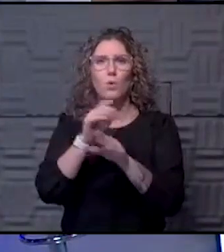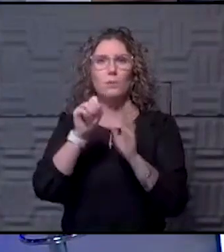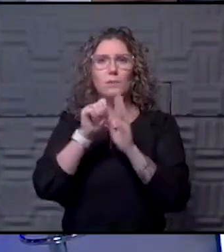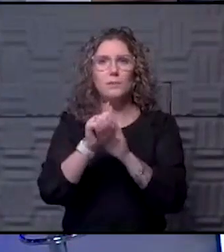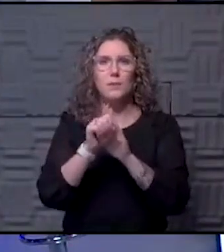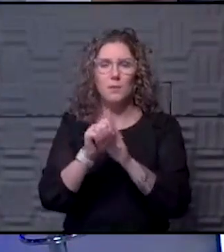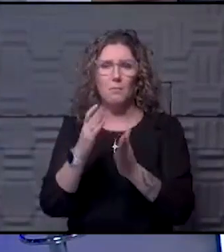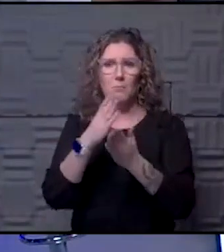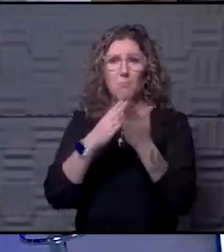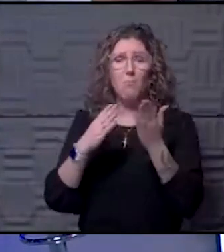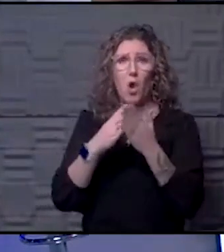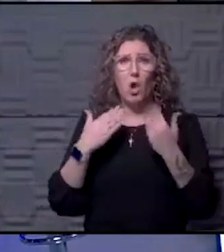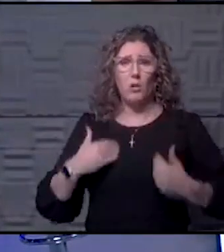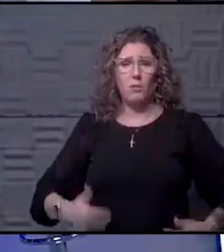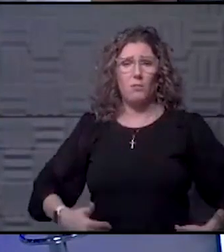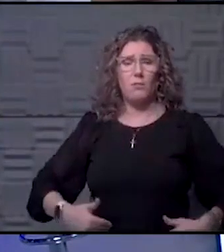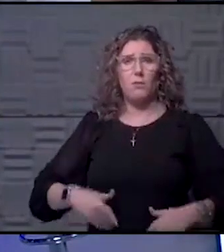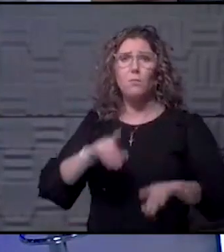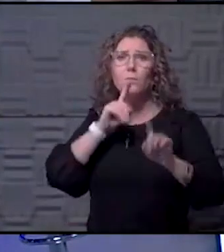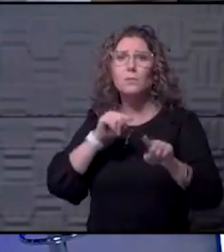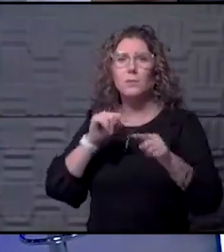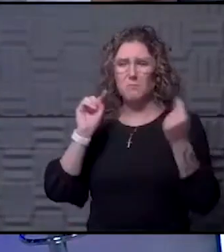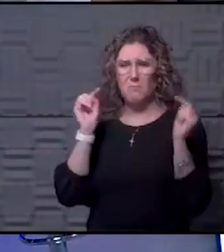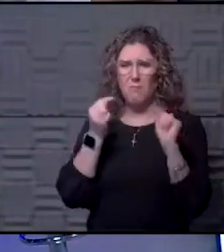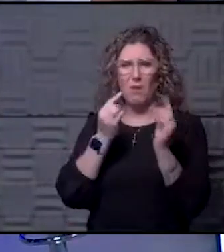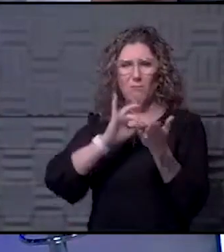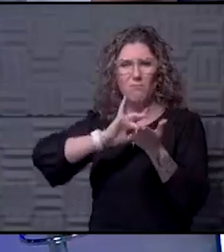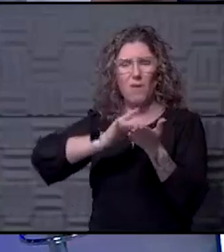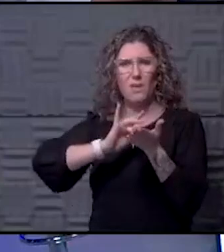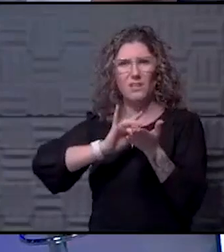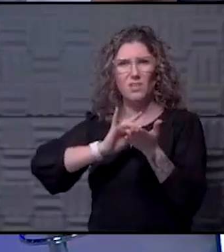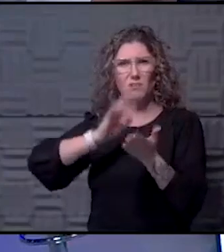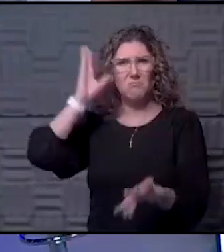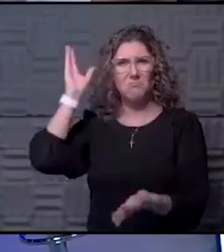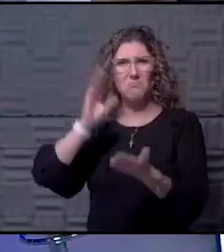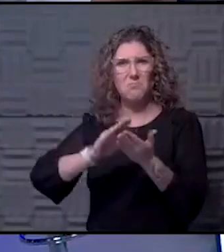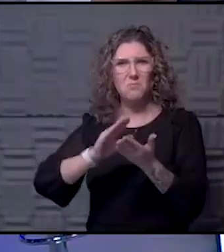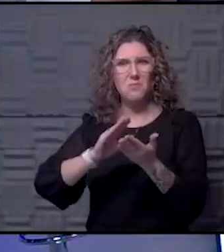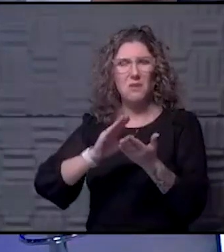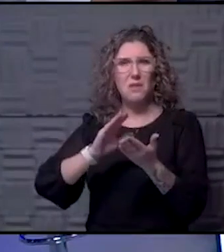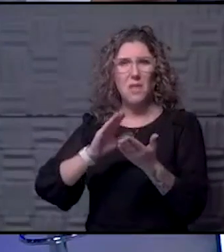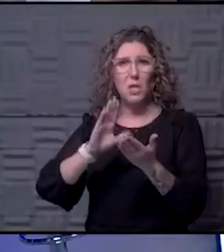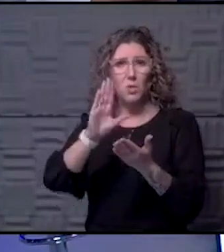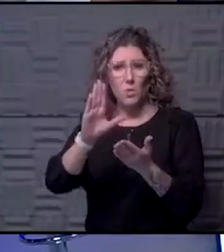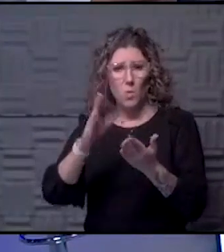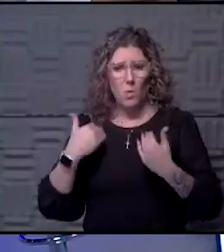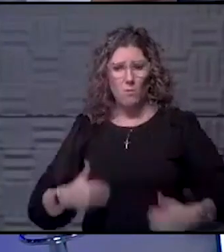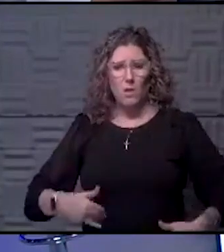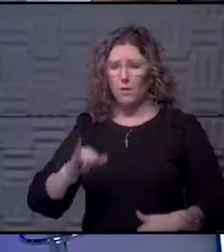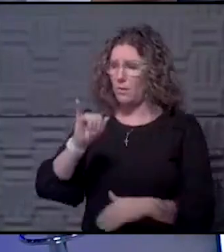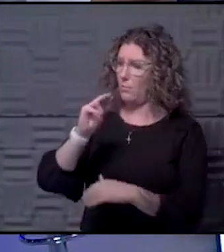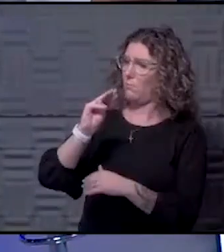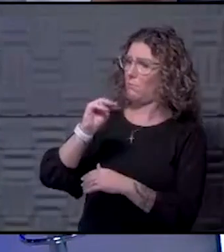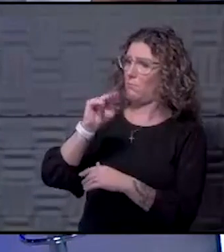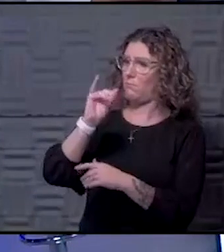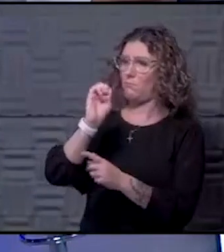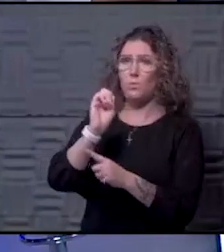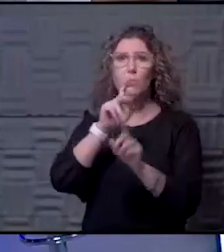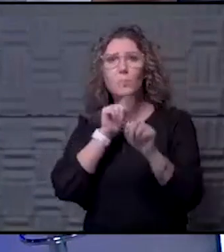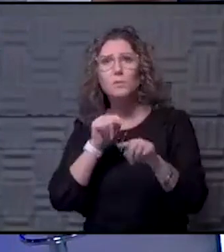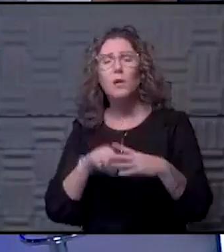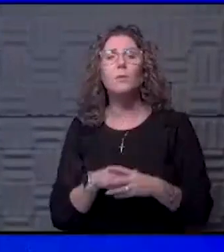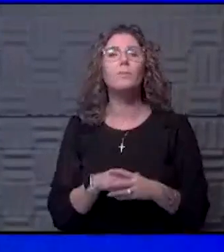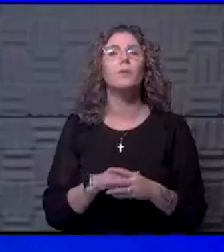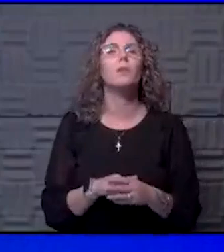these are part of the immune response, will the pain medication actually diminish the immune response? Yeah, good question.